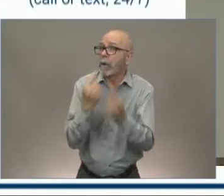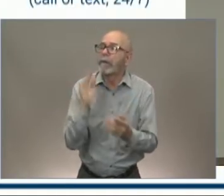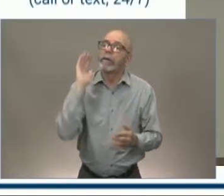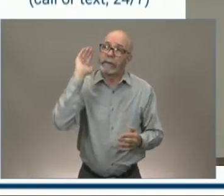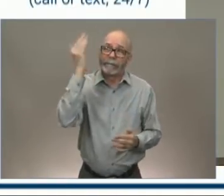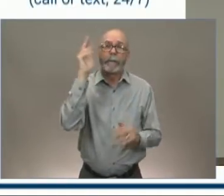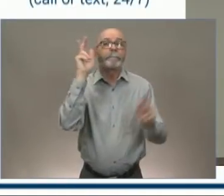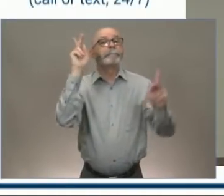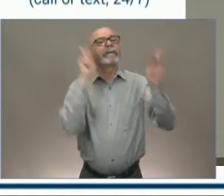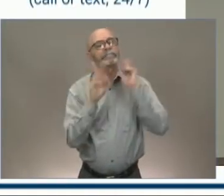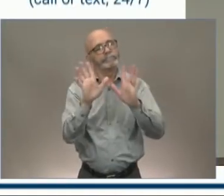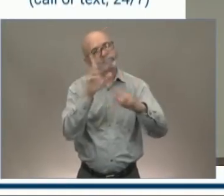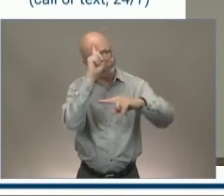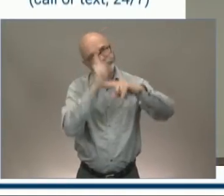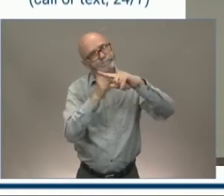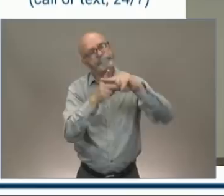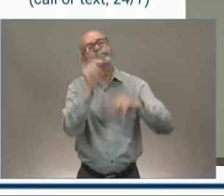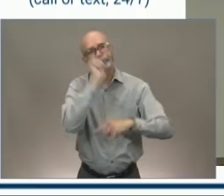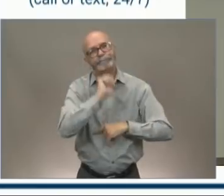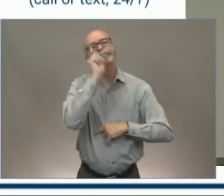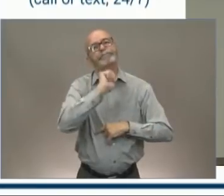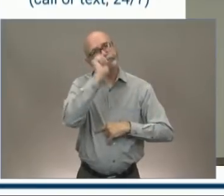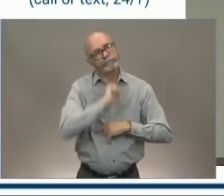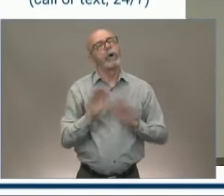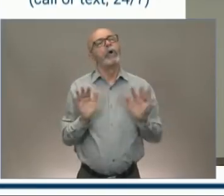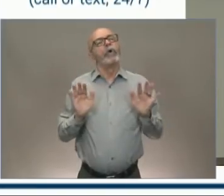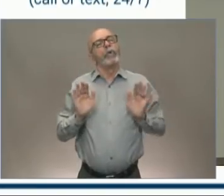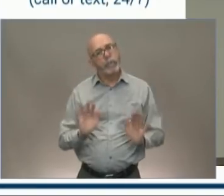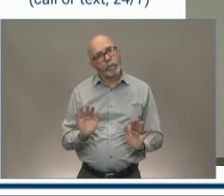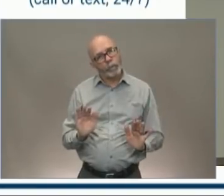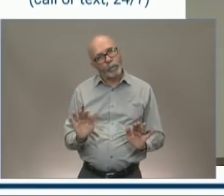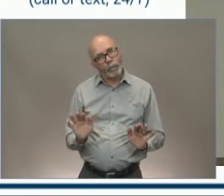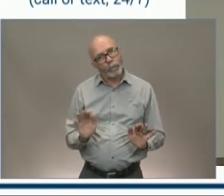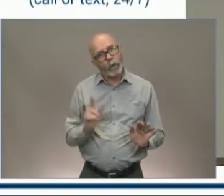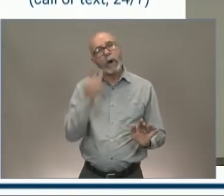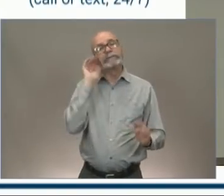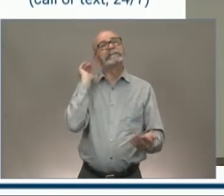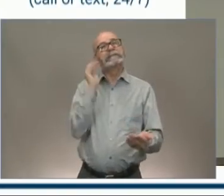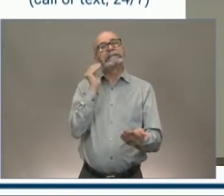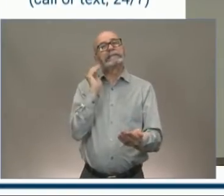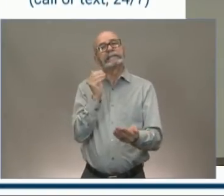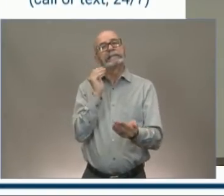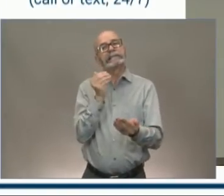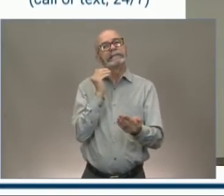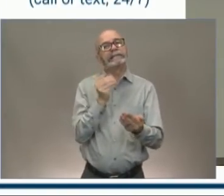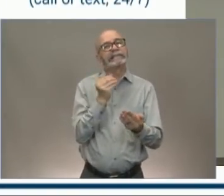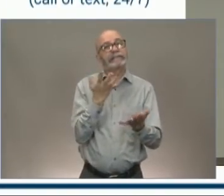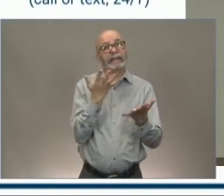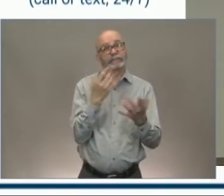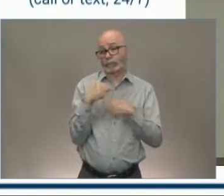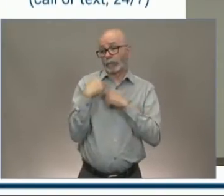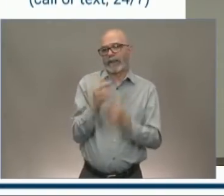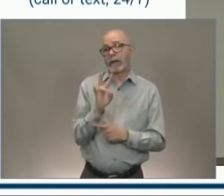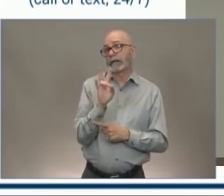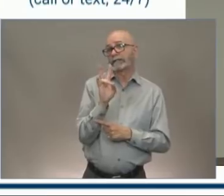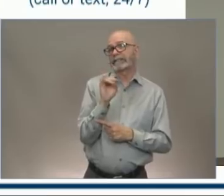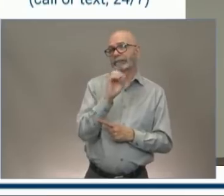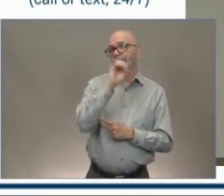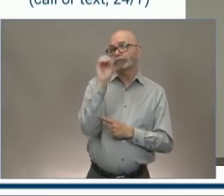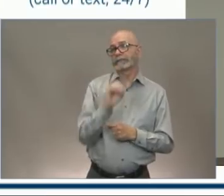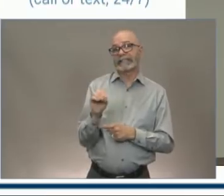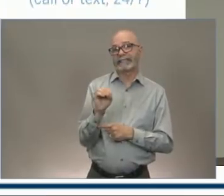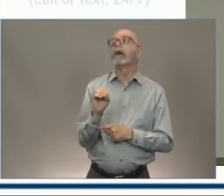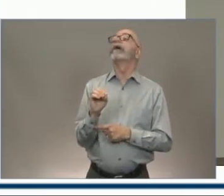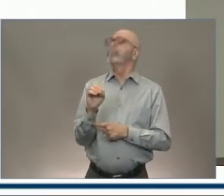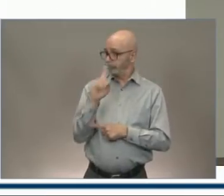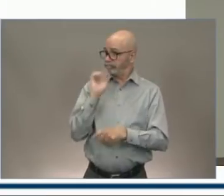longer. We are getting closer every day to our goal of at least 70% of Nova Scotians vaccinated, and when that happens,